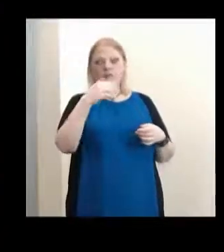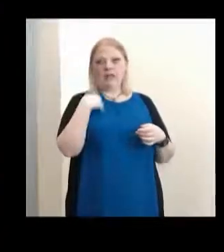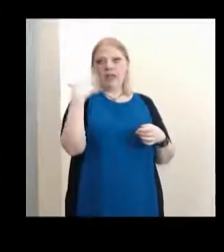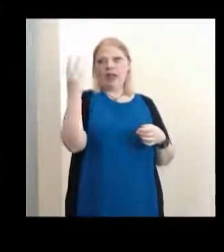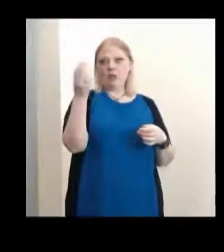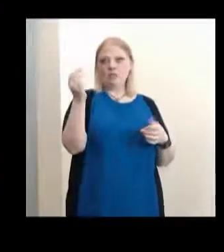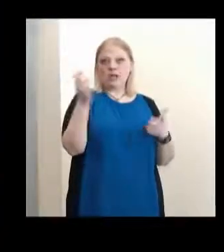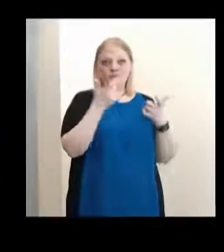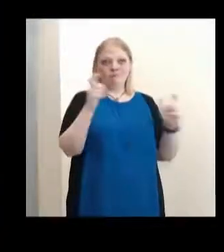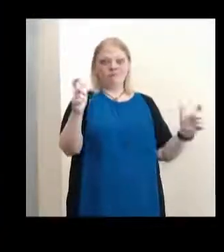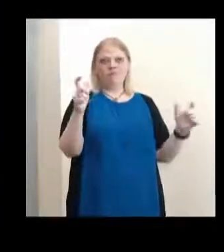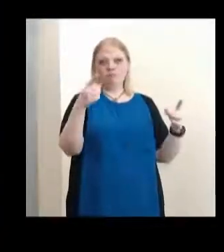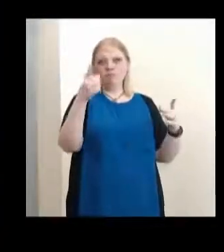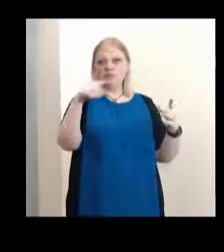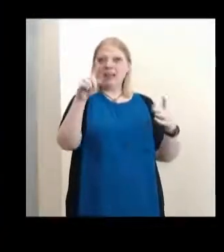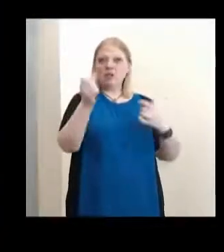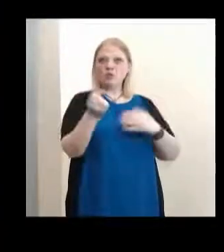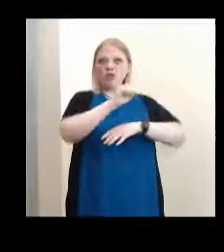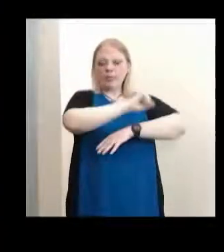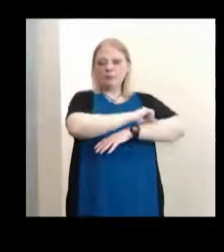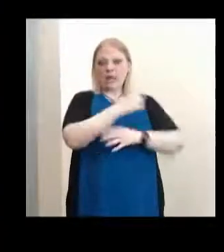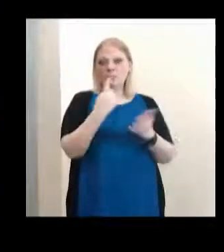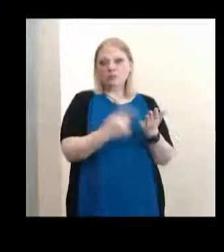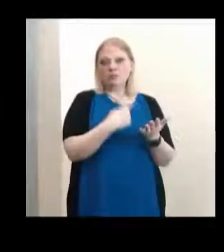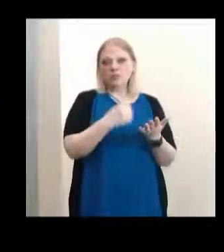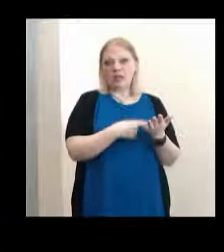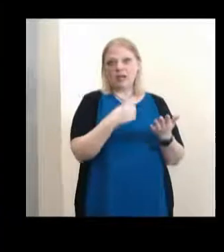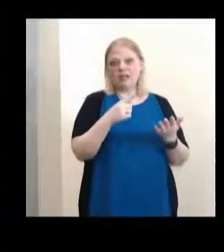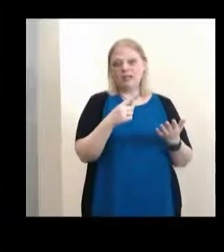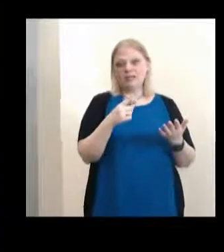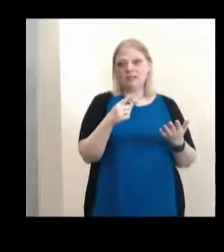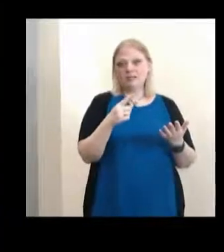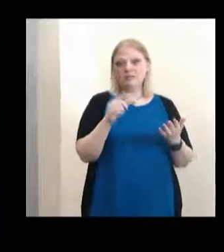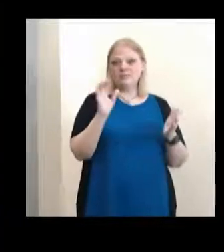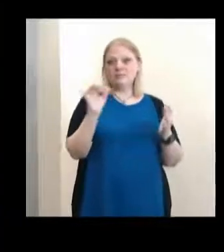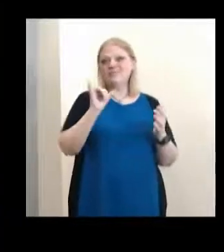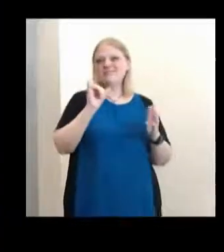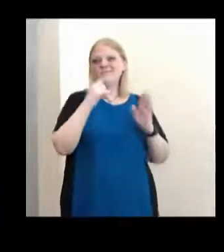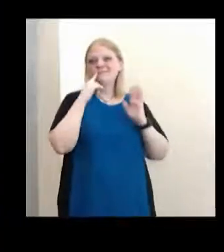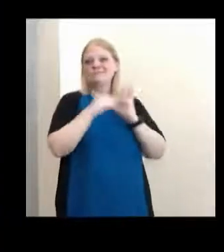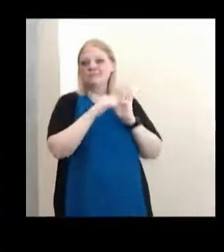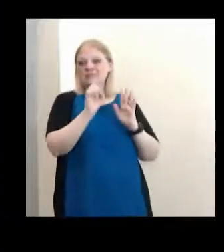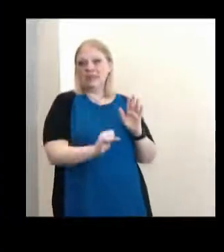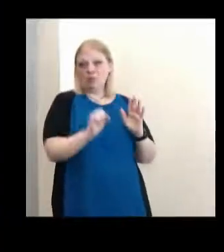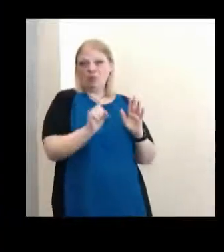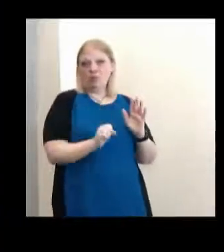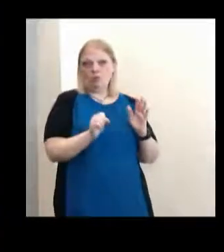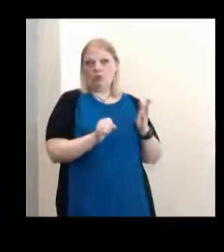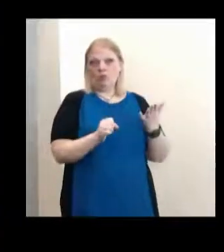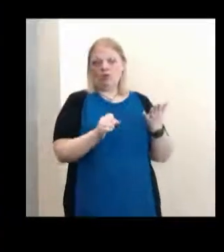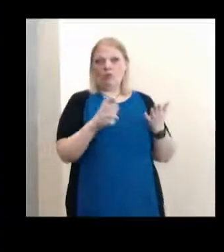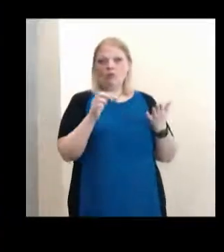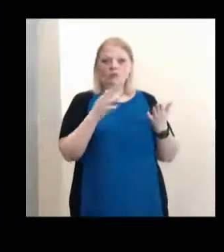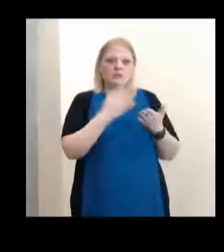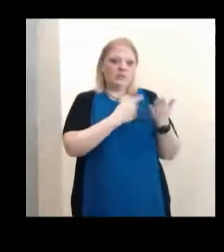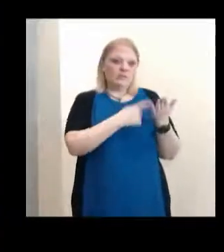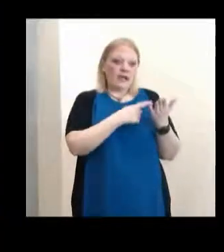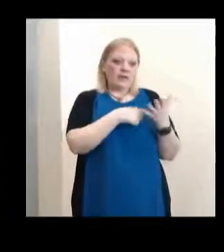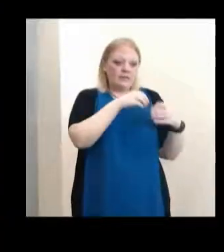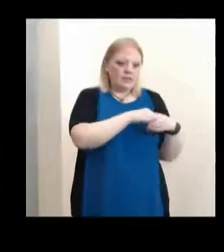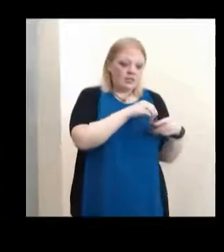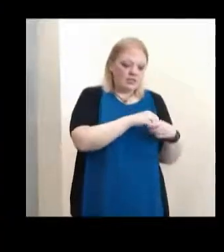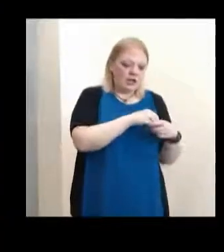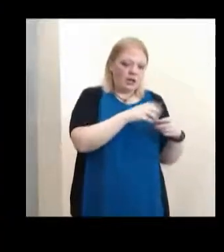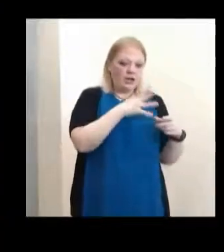outside, they've had to shut them down at times in the south, and even some of them that have indoor aspects of it but do have